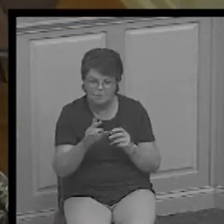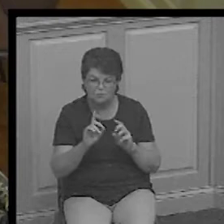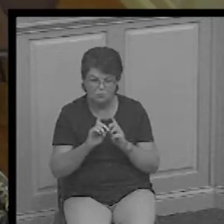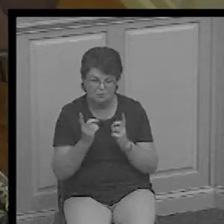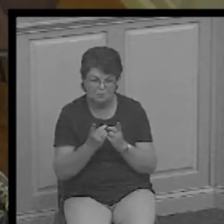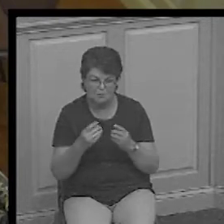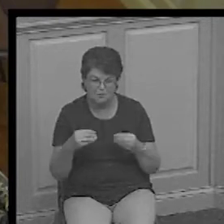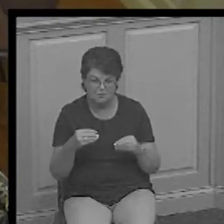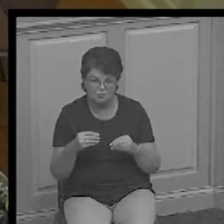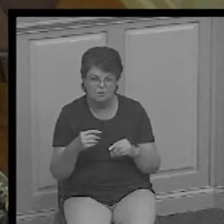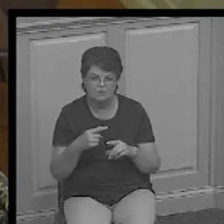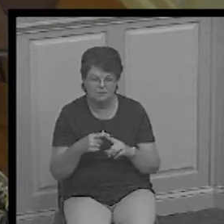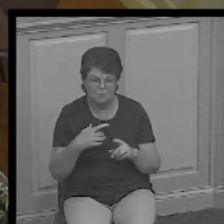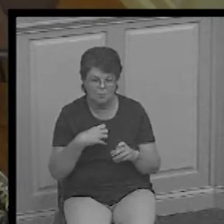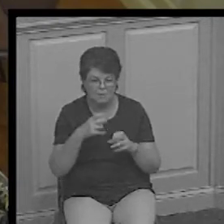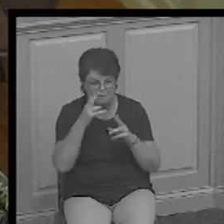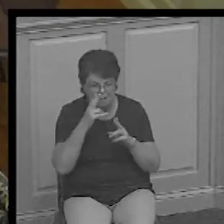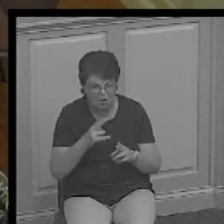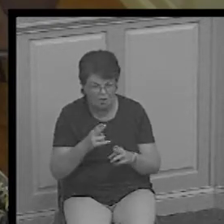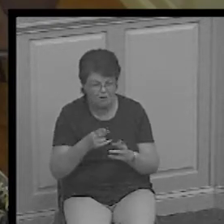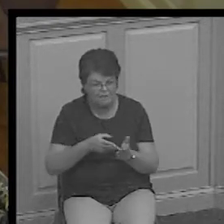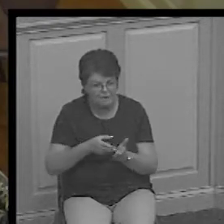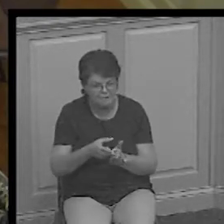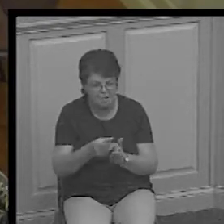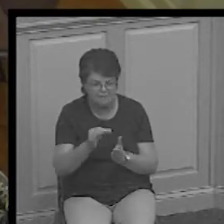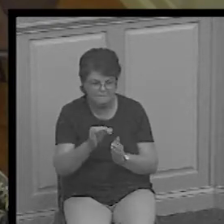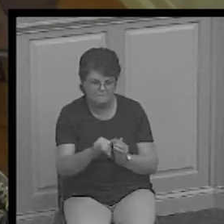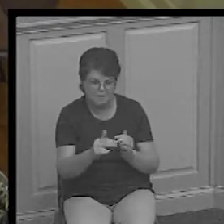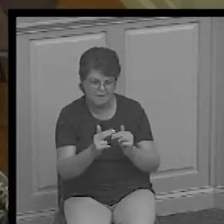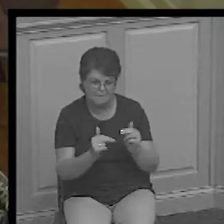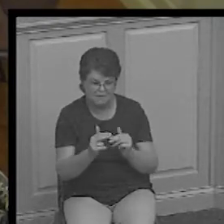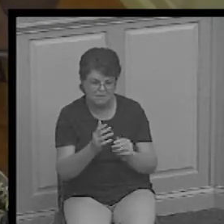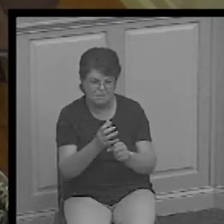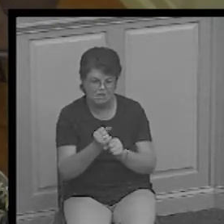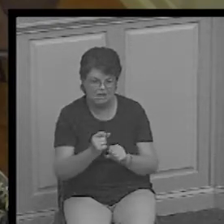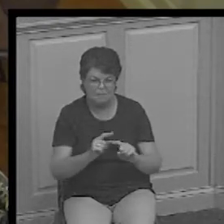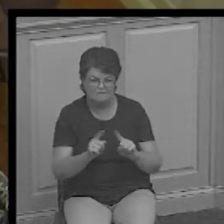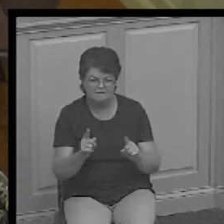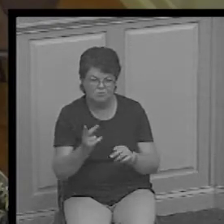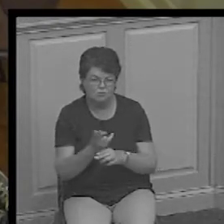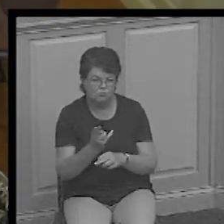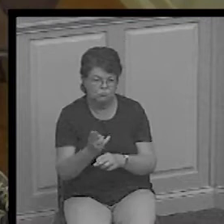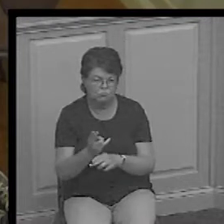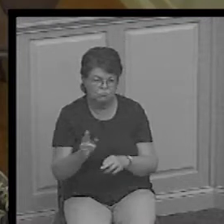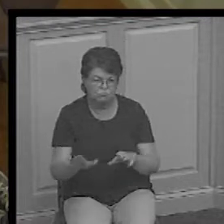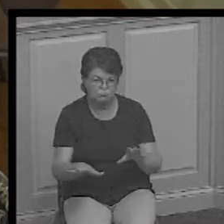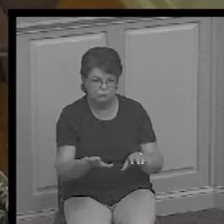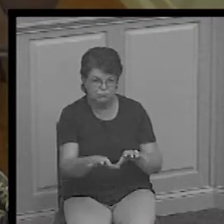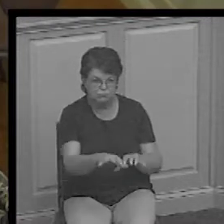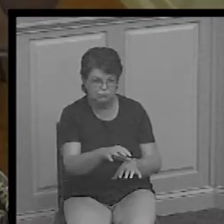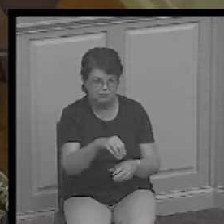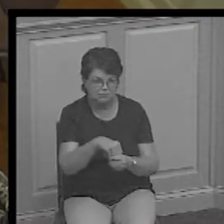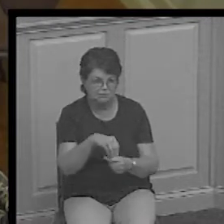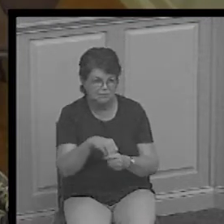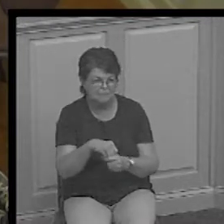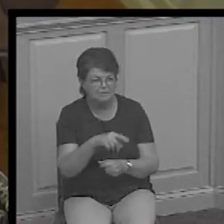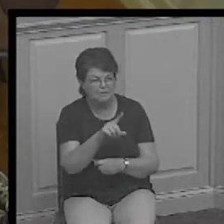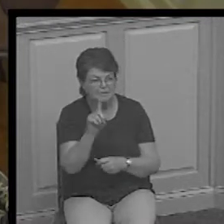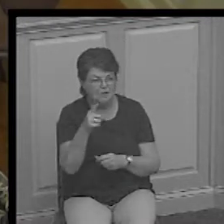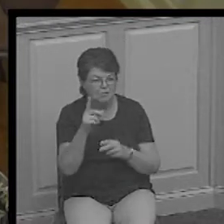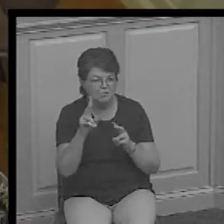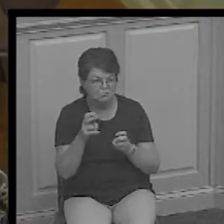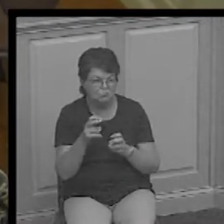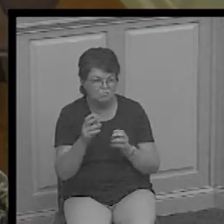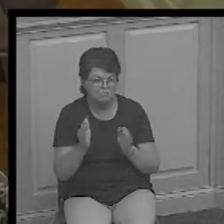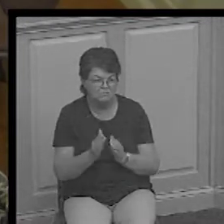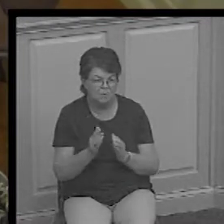honor the Yeah. integrity of the building, but it's still got different uses. Right, yeah. only issue sometimes is that